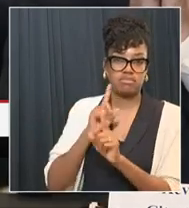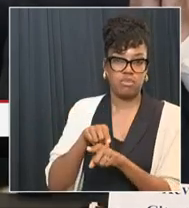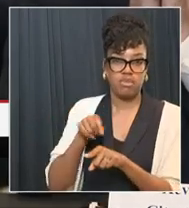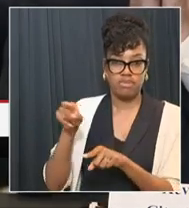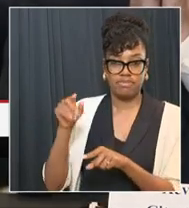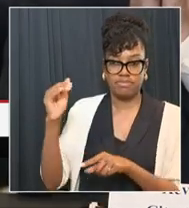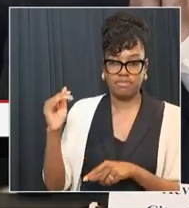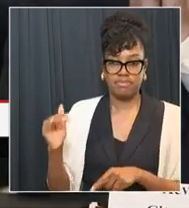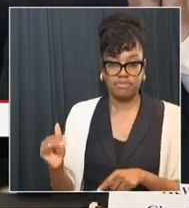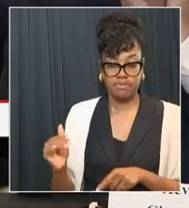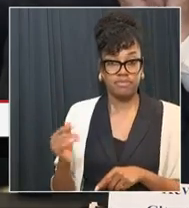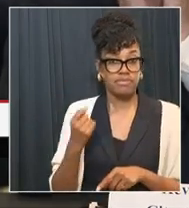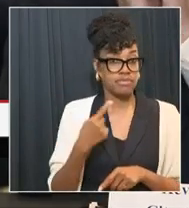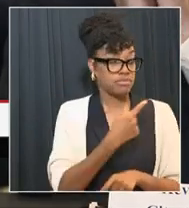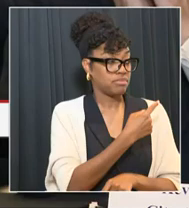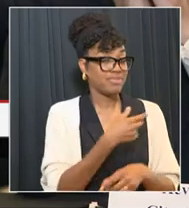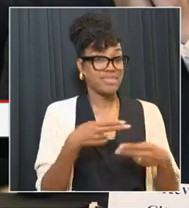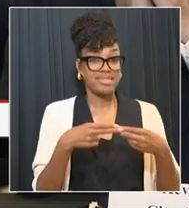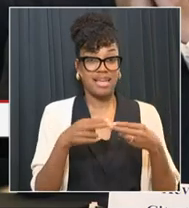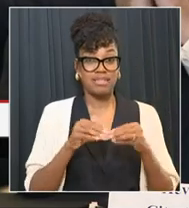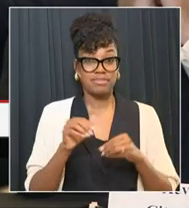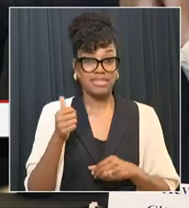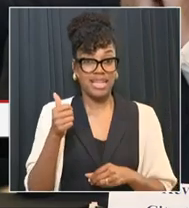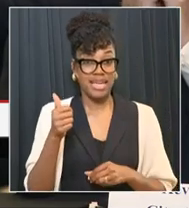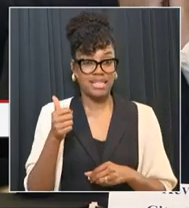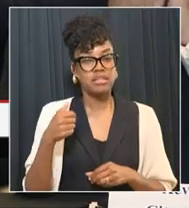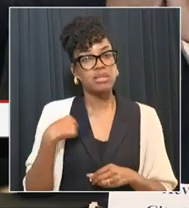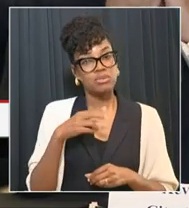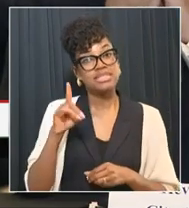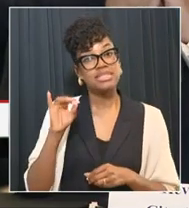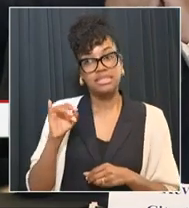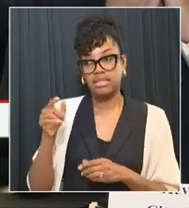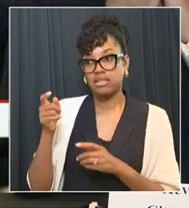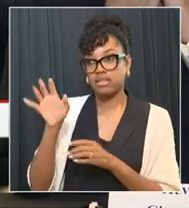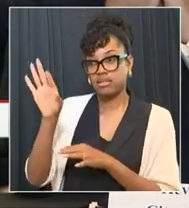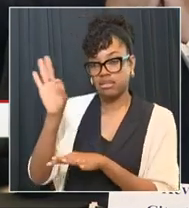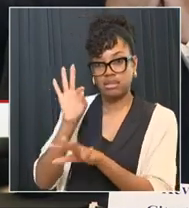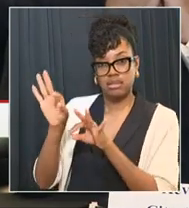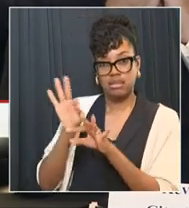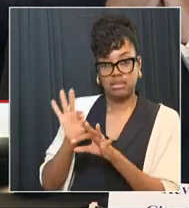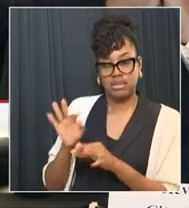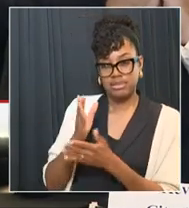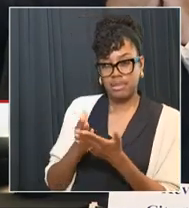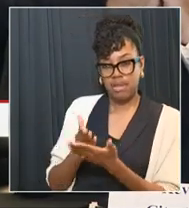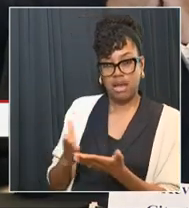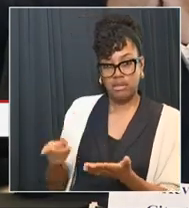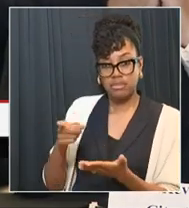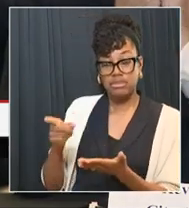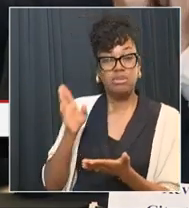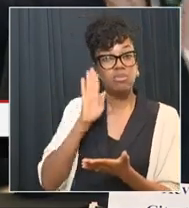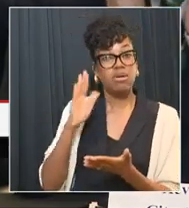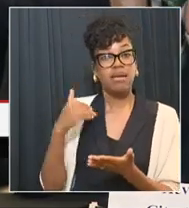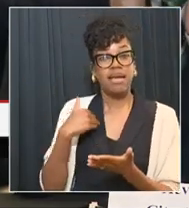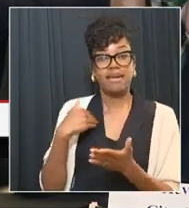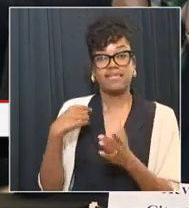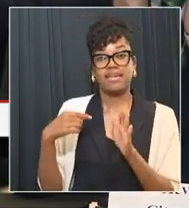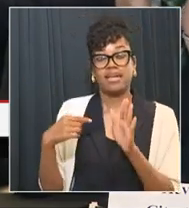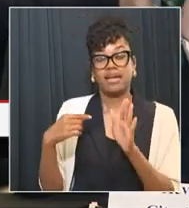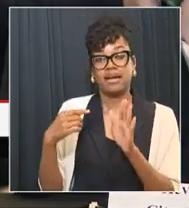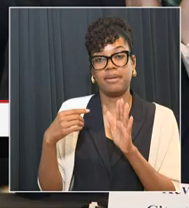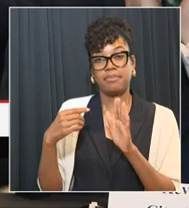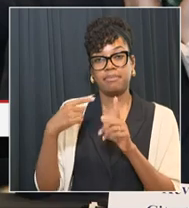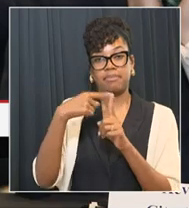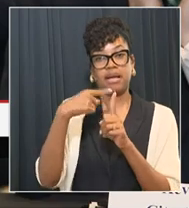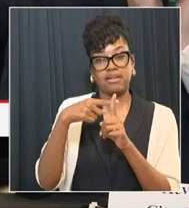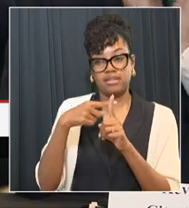10, there are some of these items that they scored as having a net revenue generation. There are others